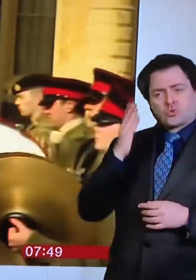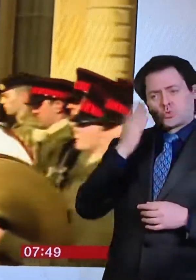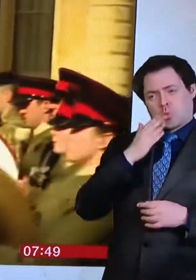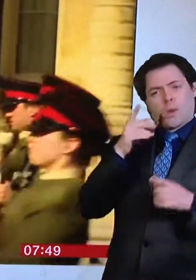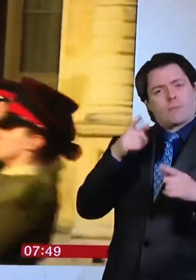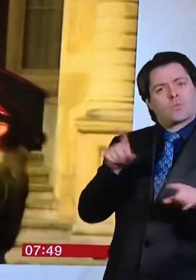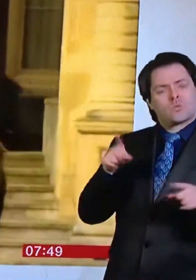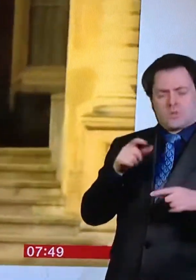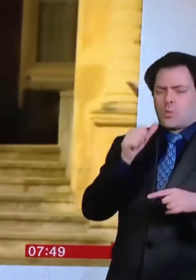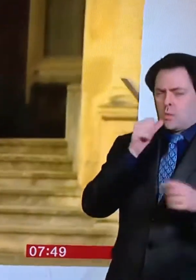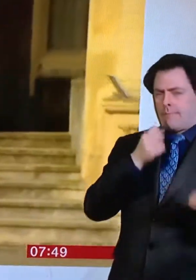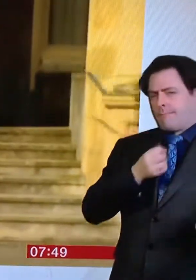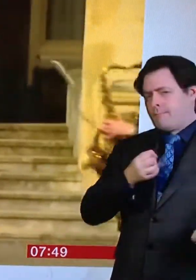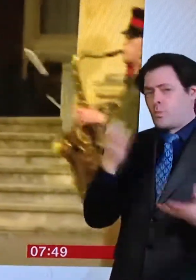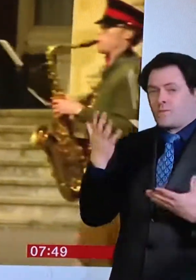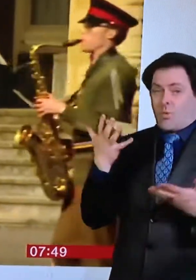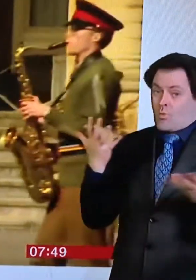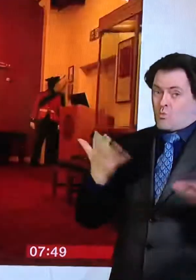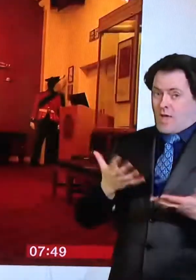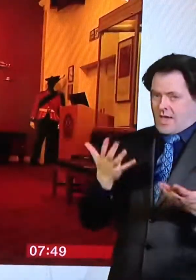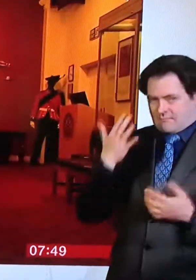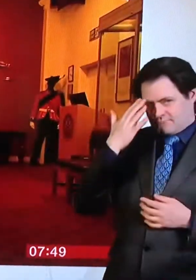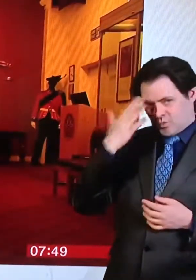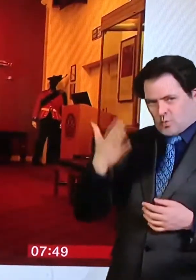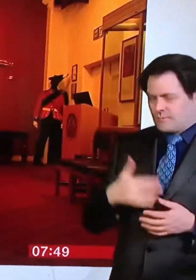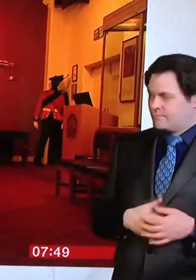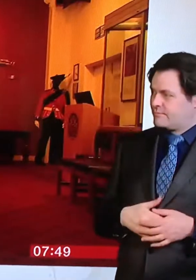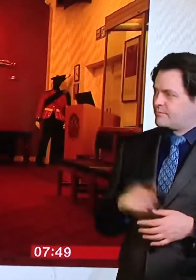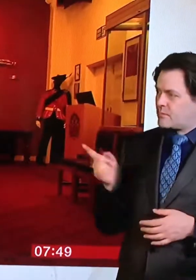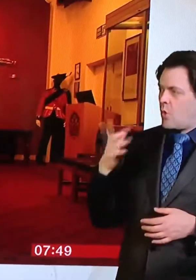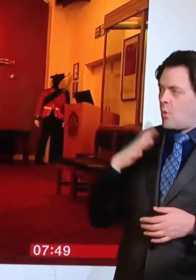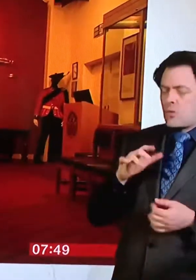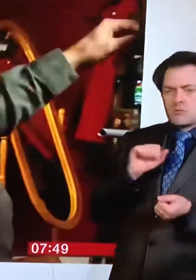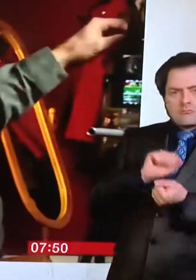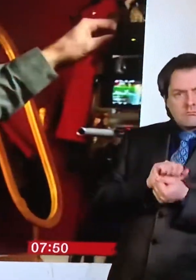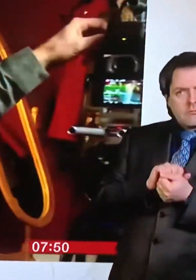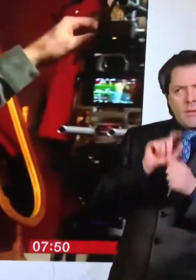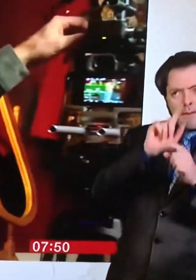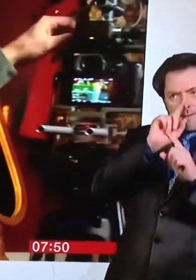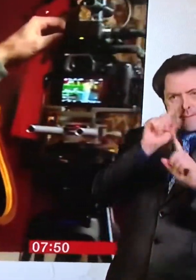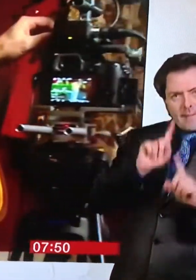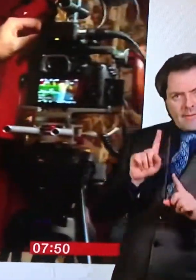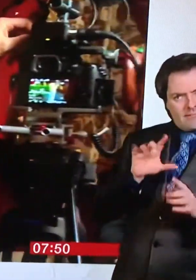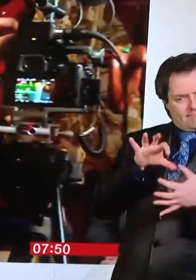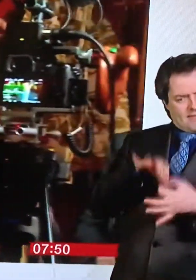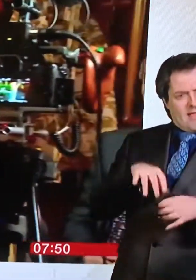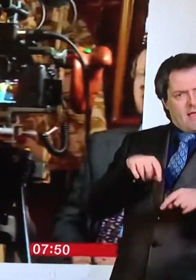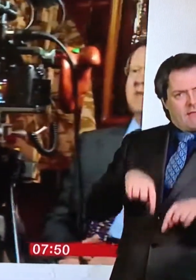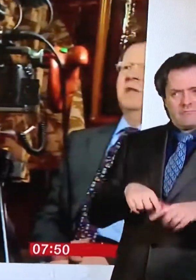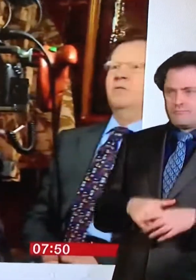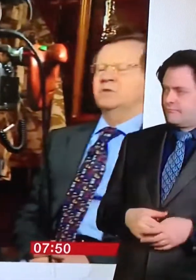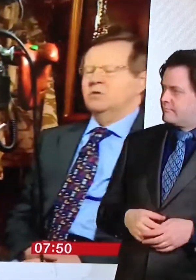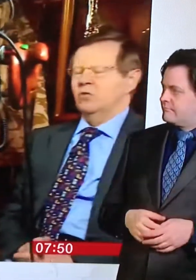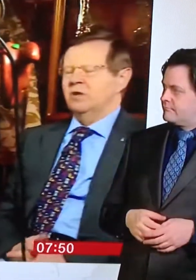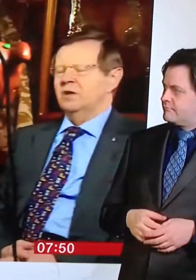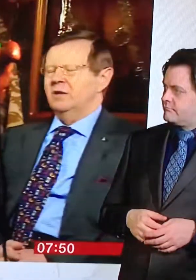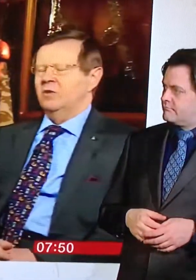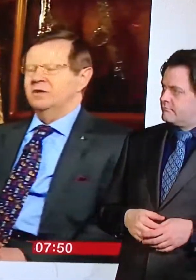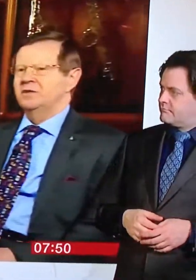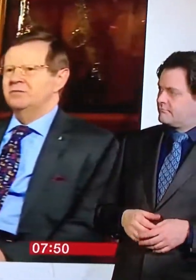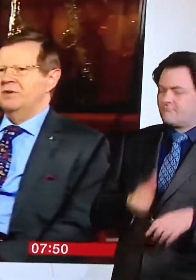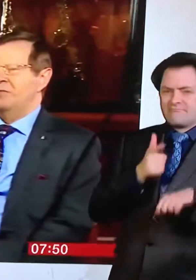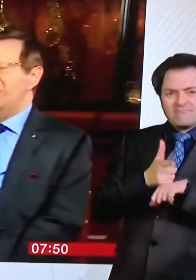won't be on this site. We need to record the history of the actual people who were involved at Kneller Hall. So a